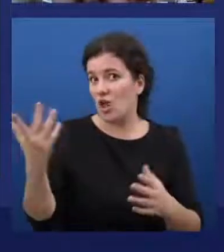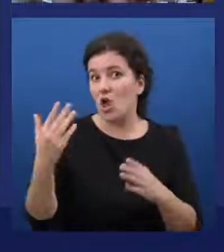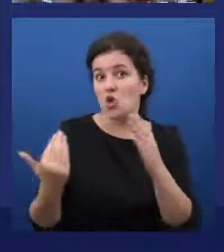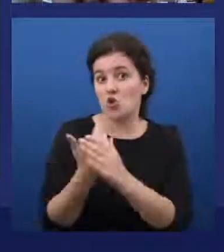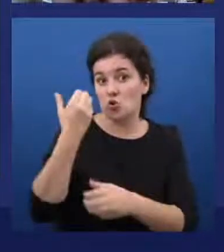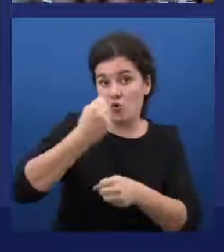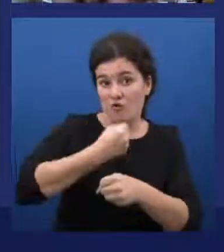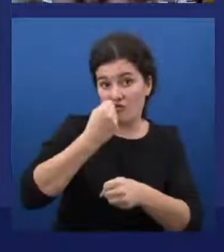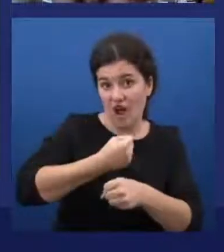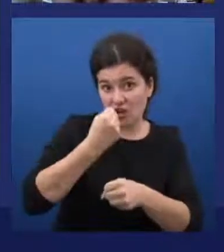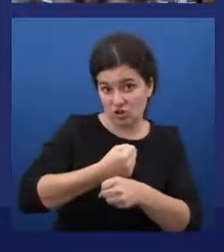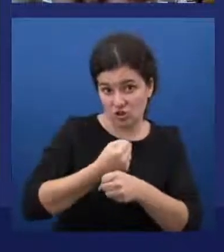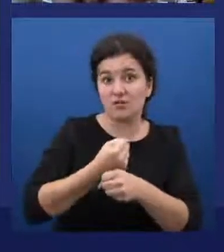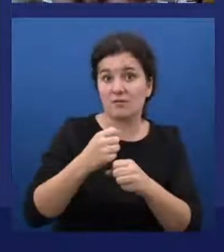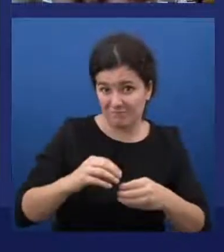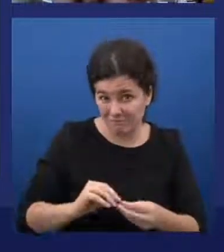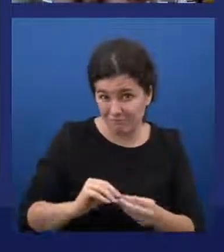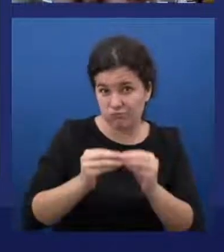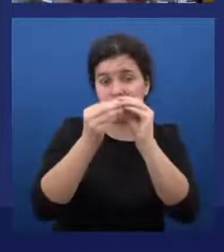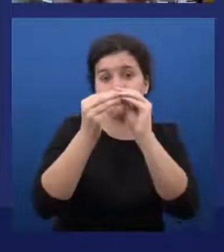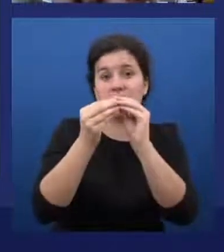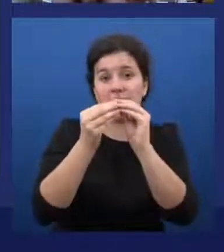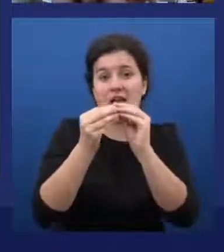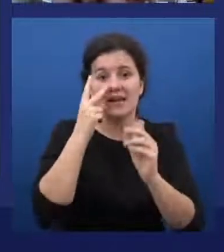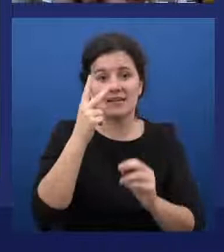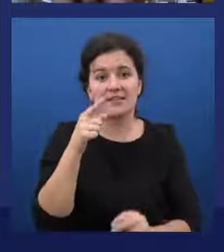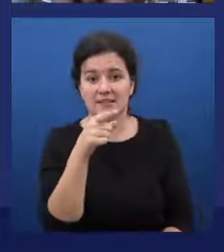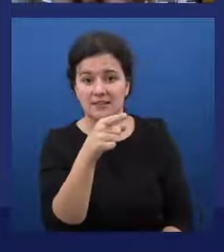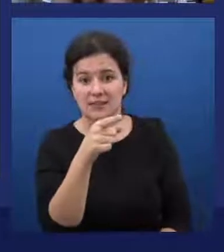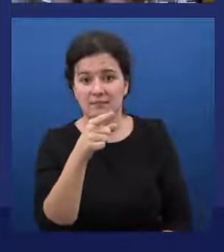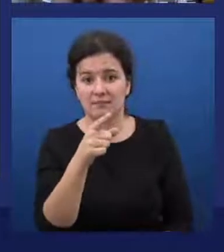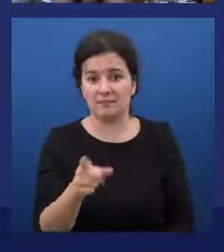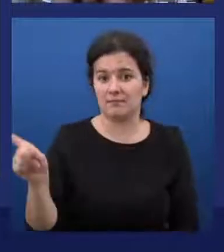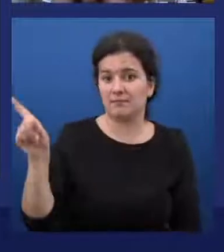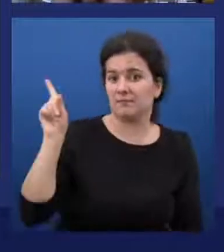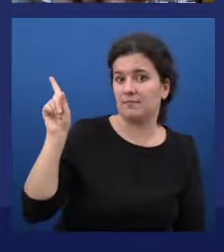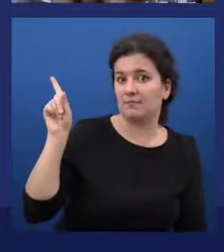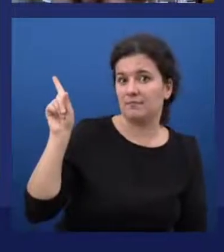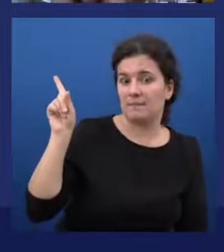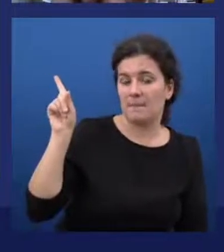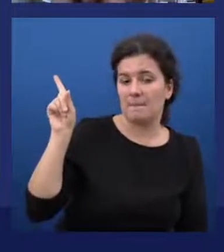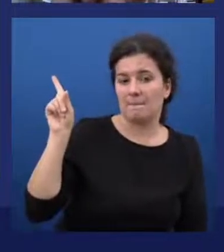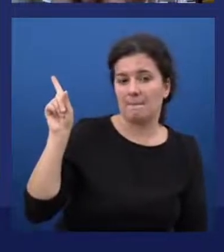here, it can be a SendGrid type of function.